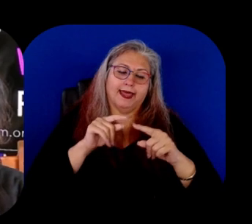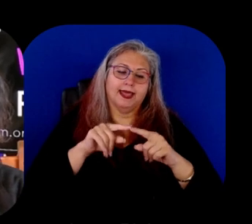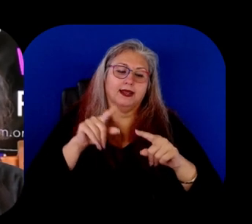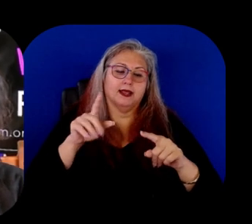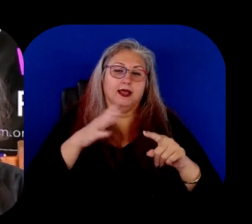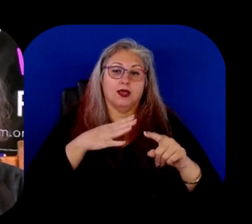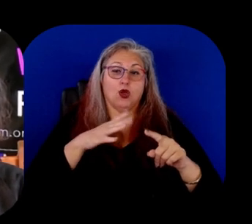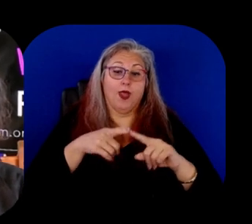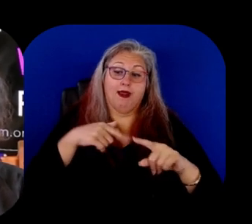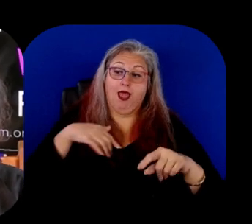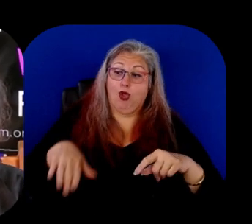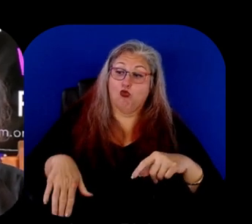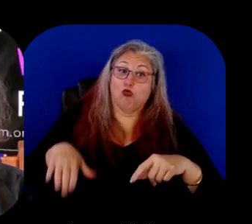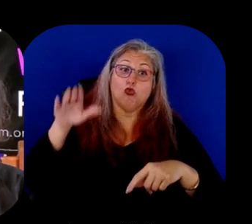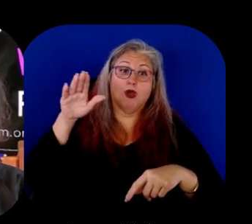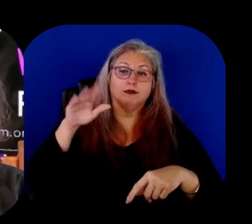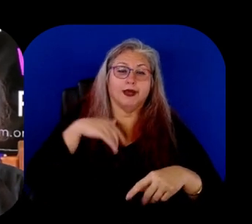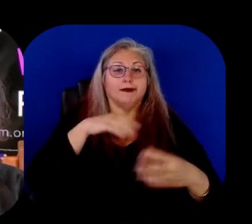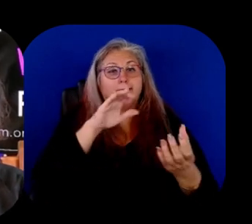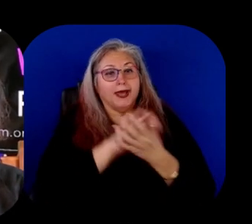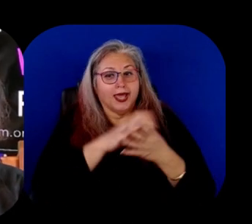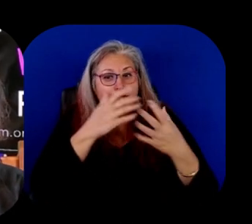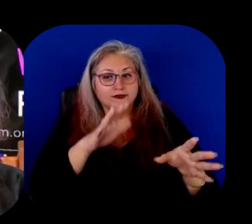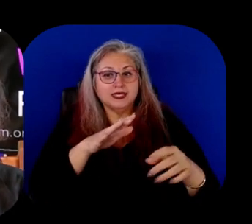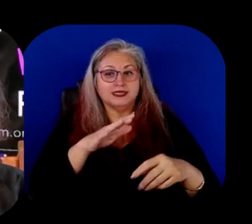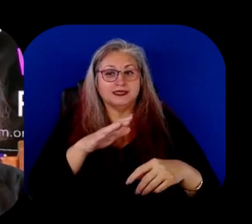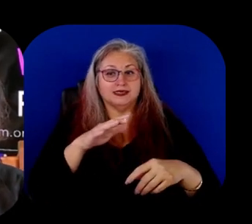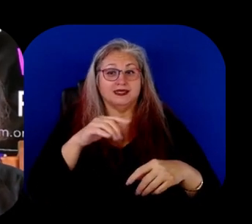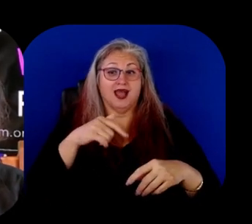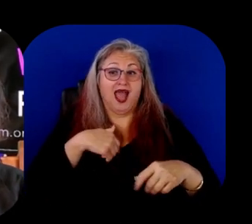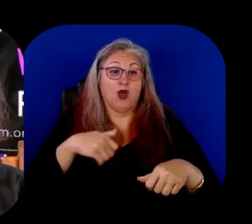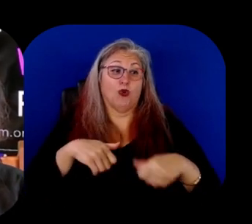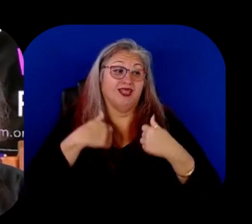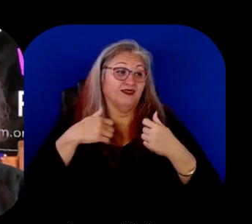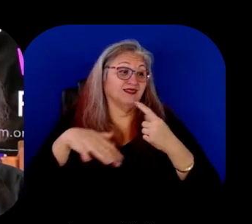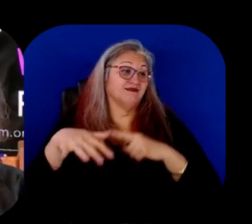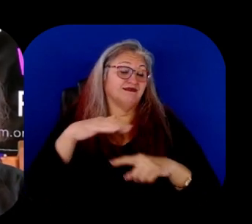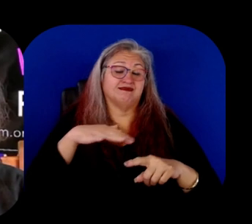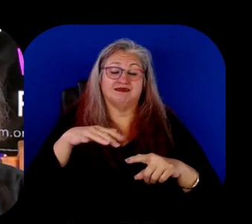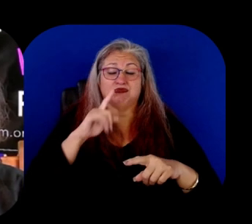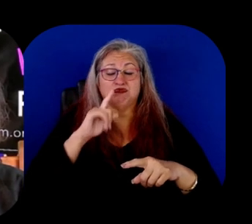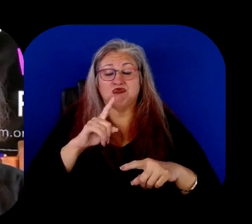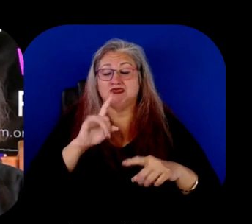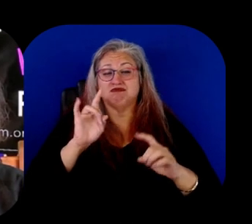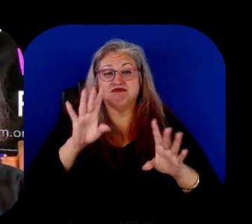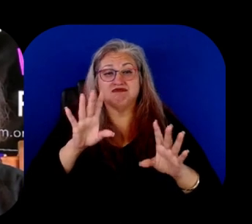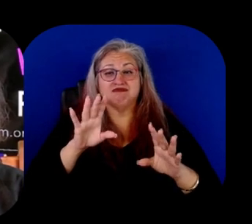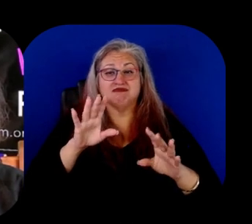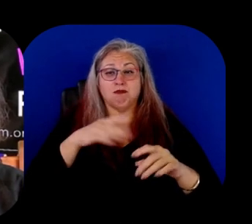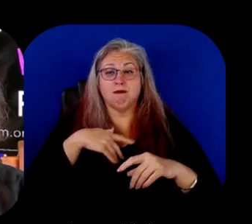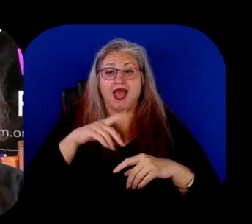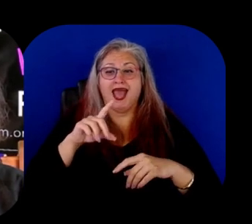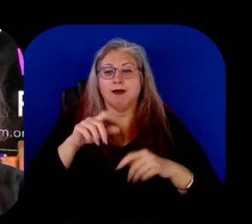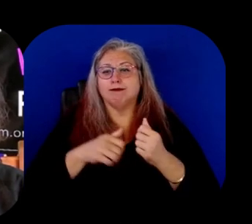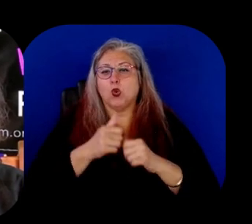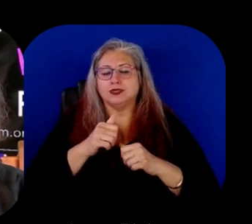my growing up years, when I got married, I was living in miserable conditions. It was domestic,